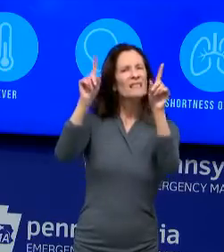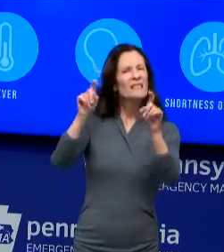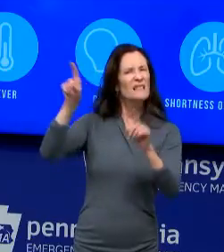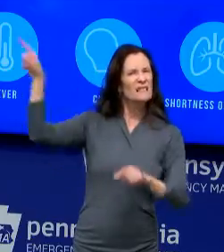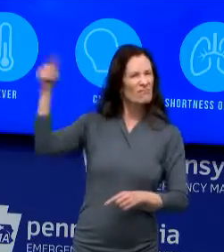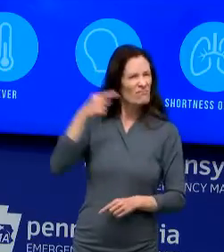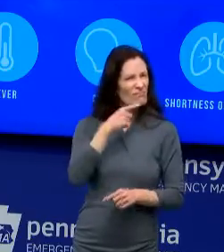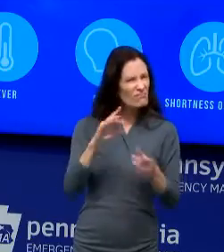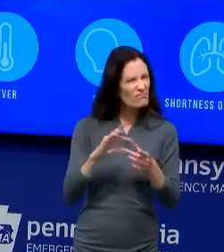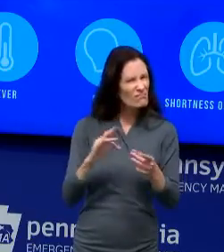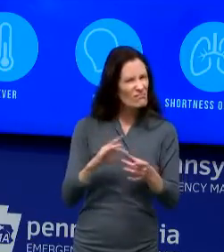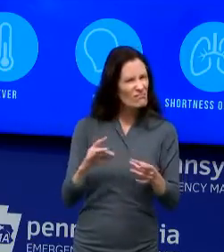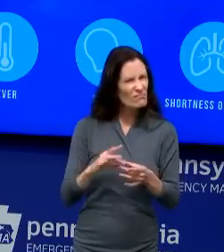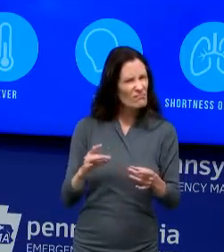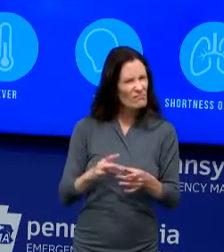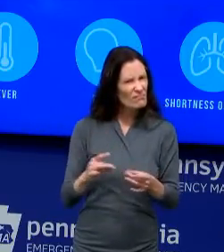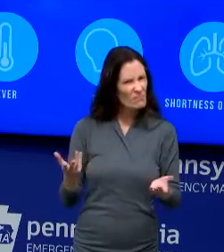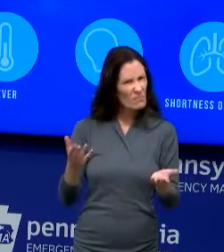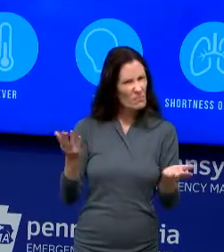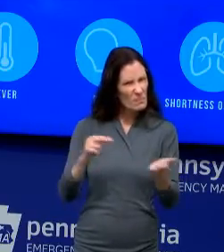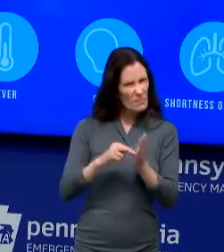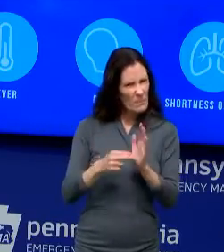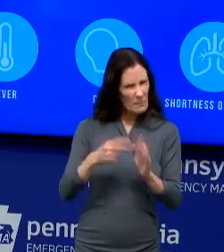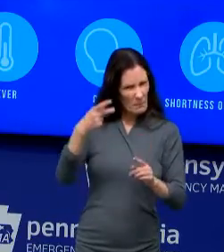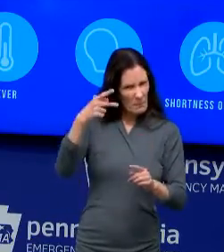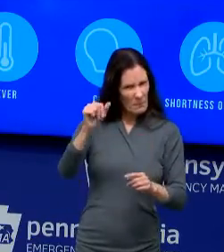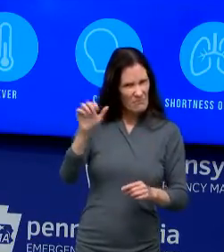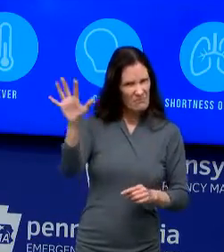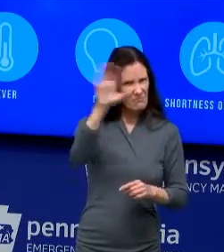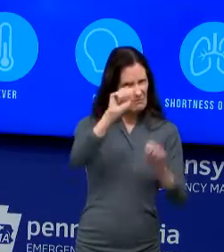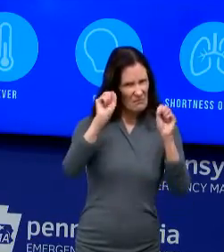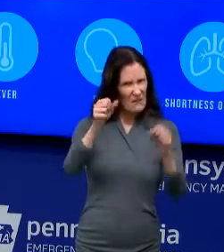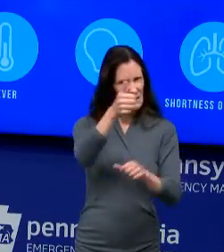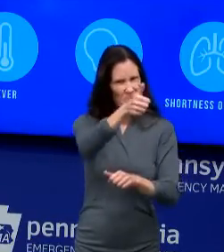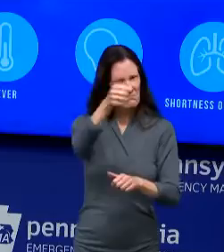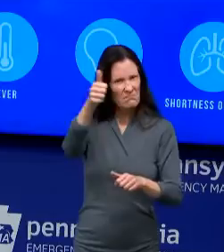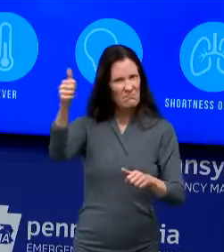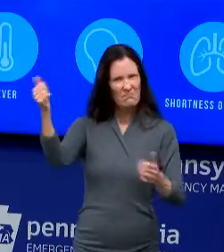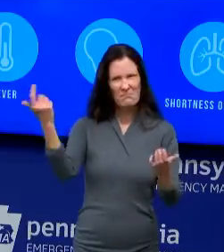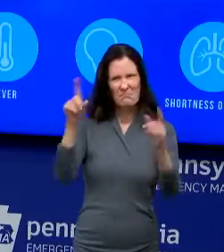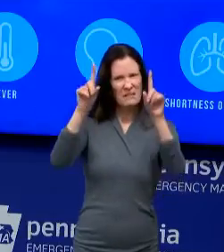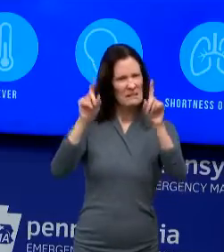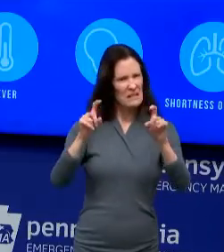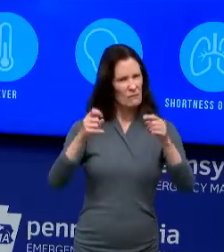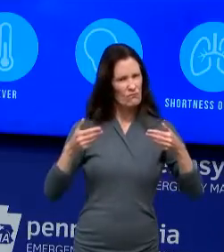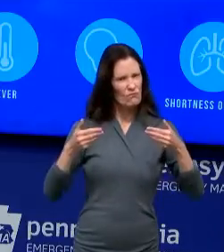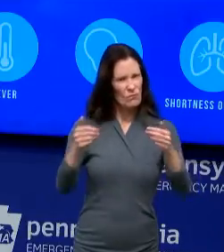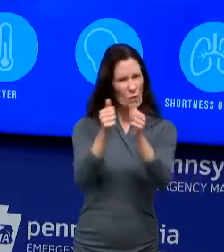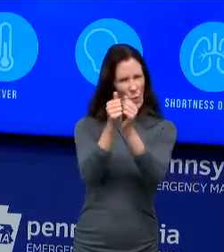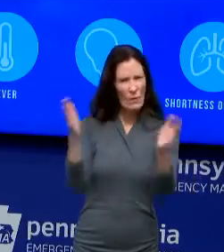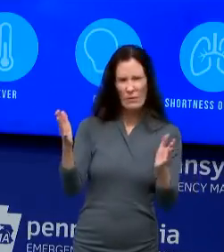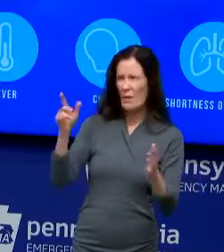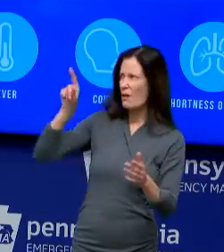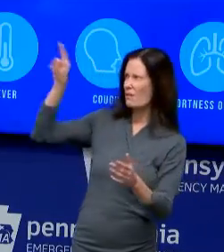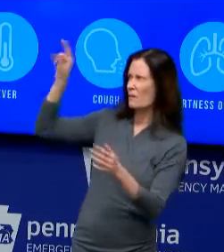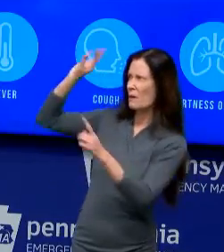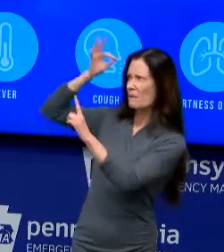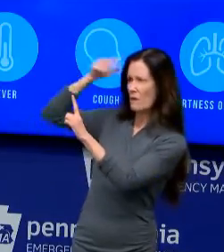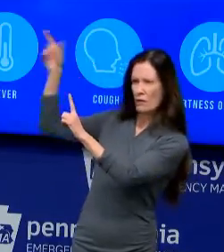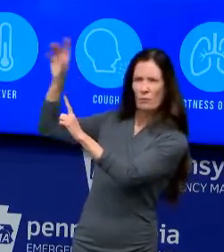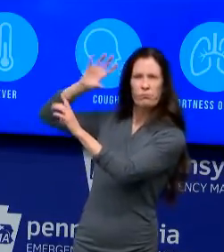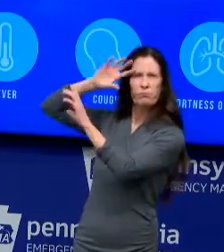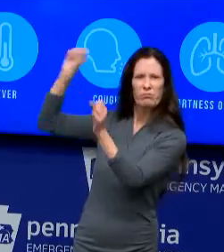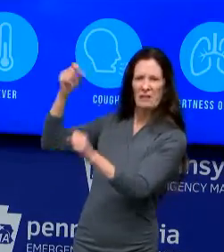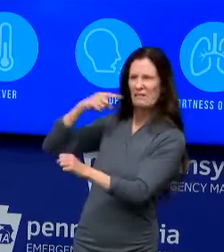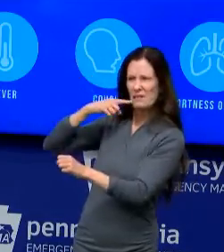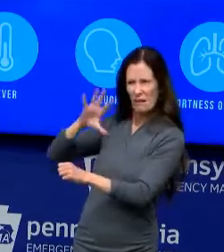could reasonably undertake without federal help? How likely is that testing will become widely available, and how long will it take to get all